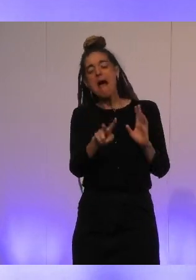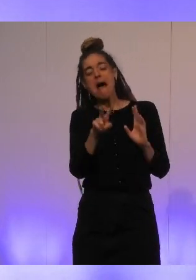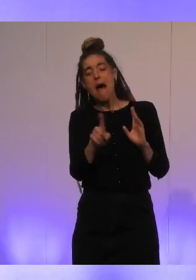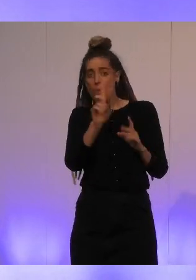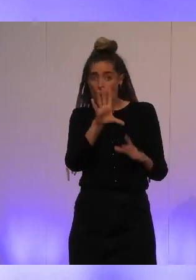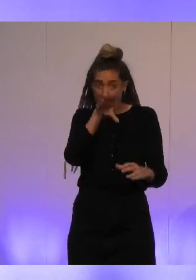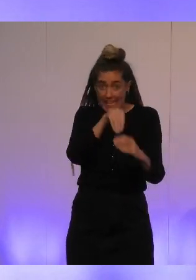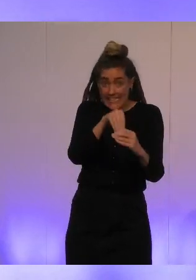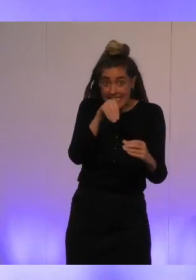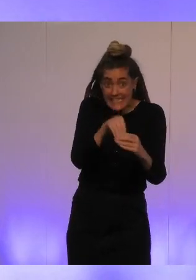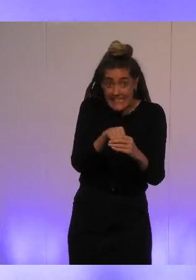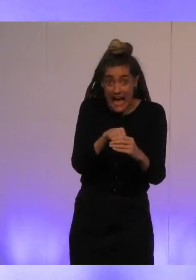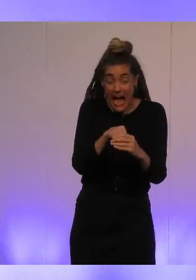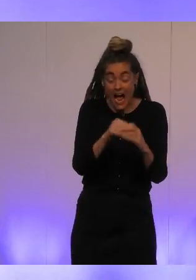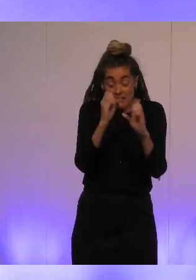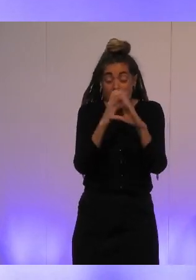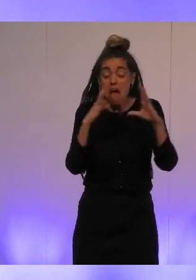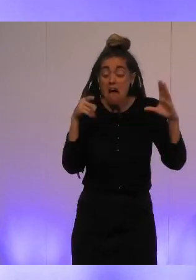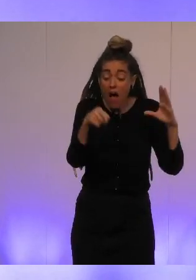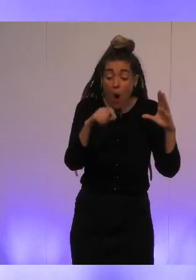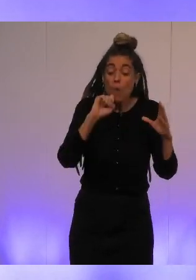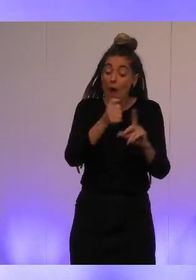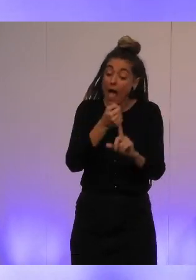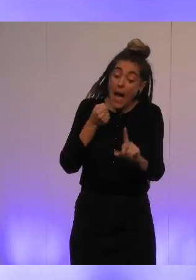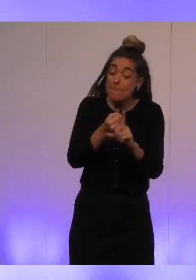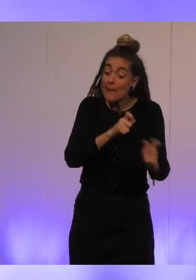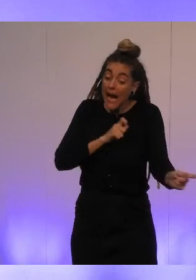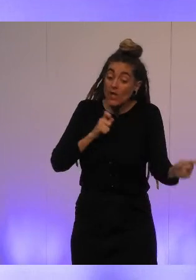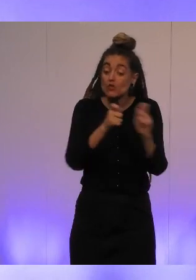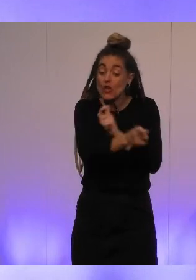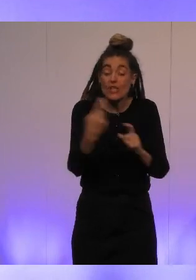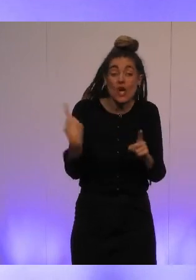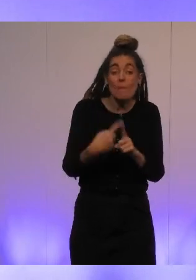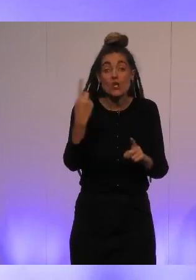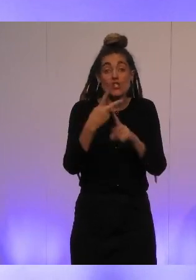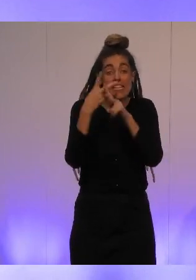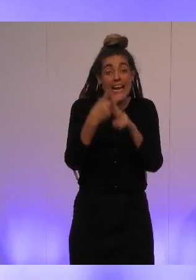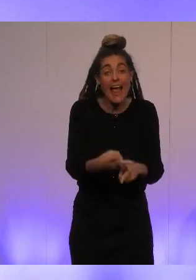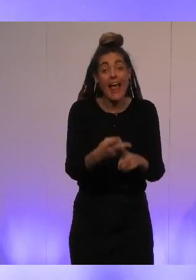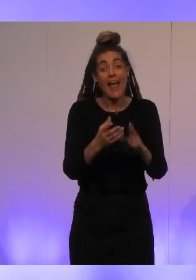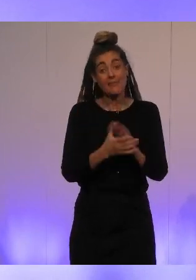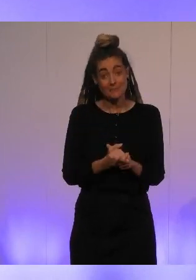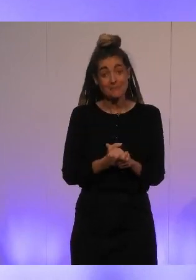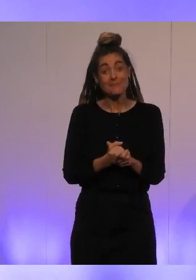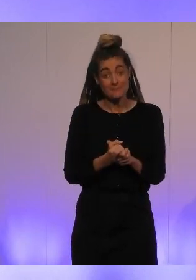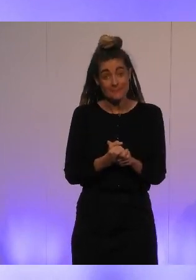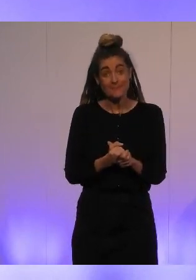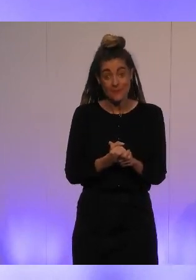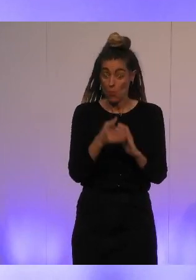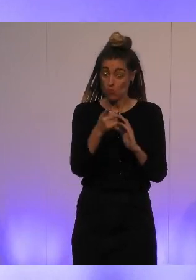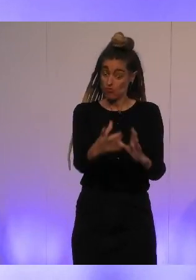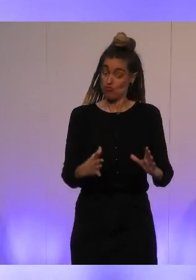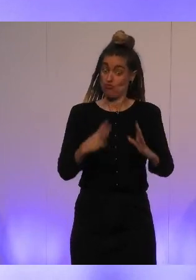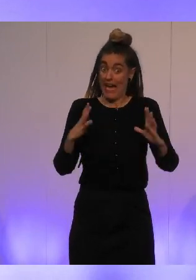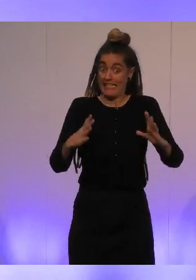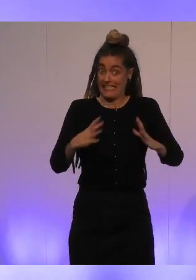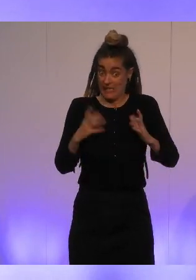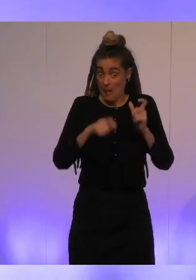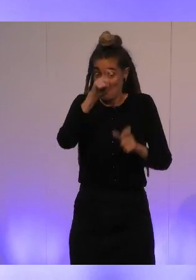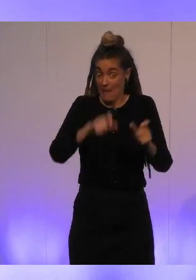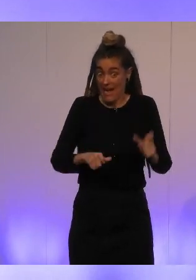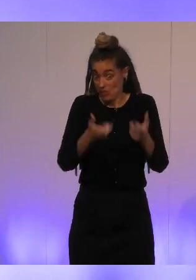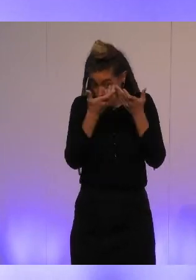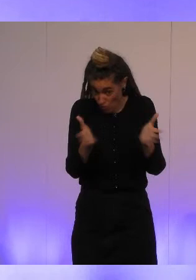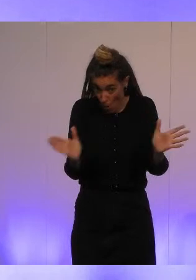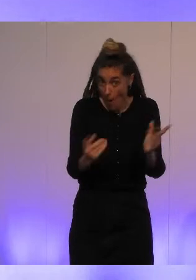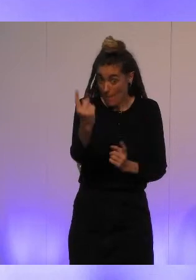inside, and how it will change the way we deliver urgent and emergency care. It will be ready to open to patients by